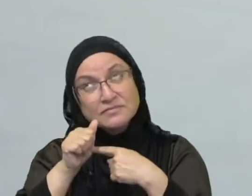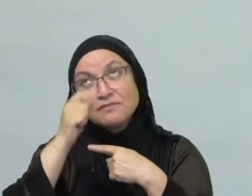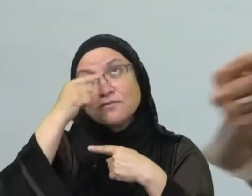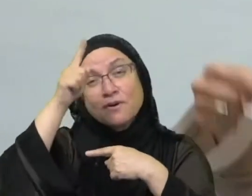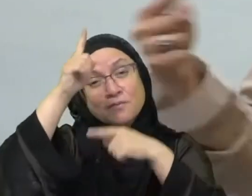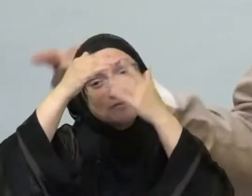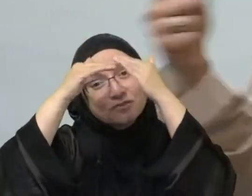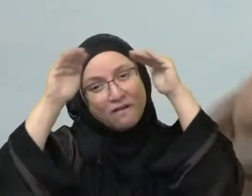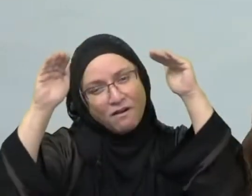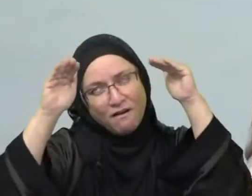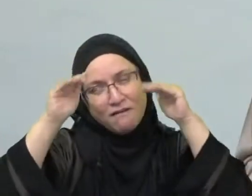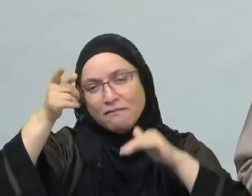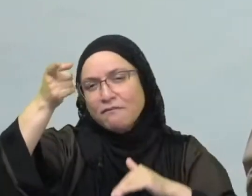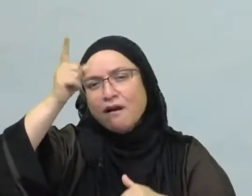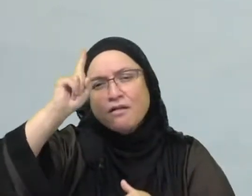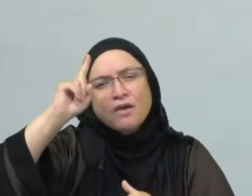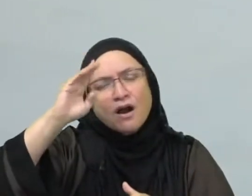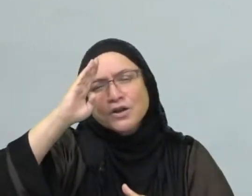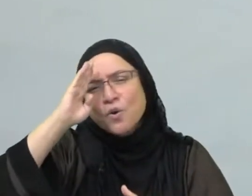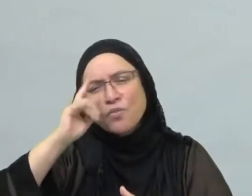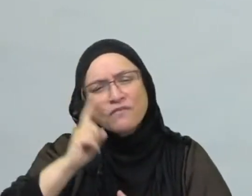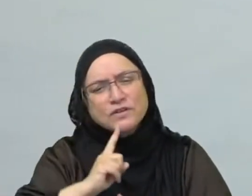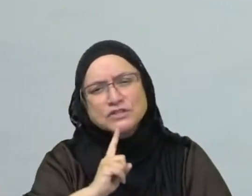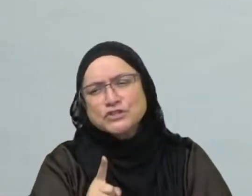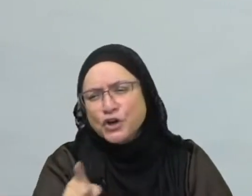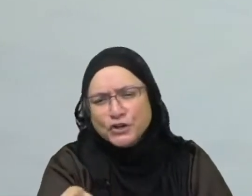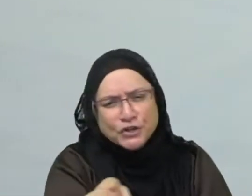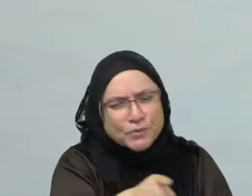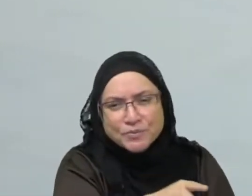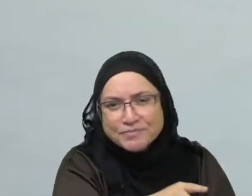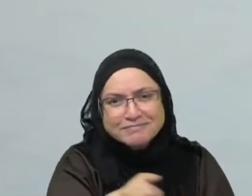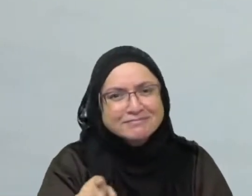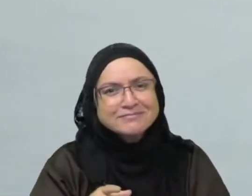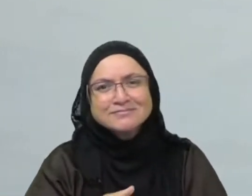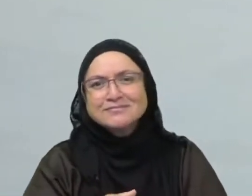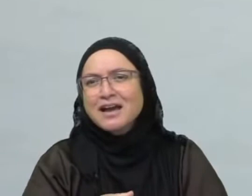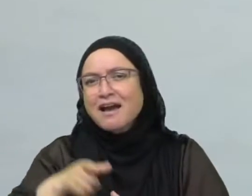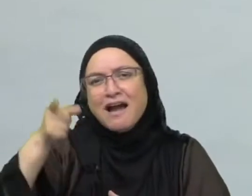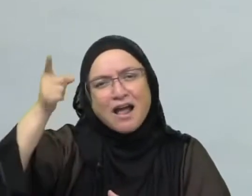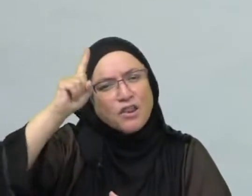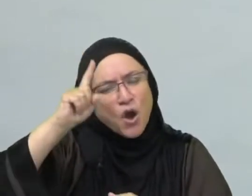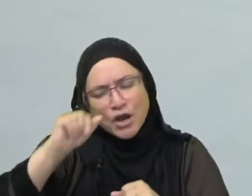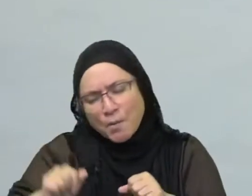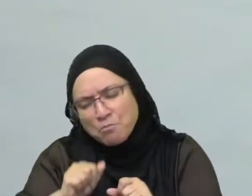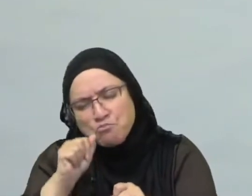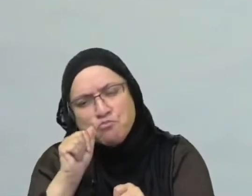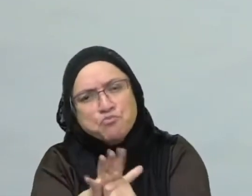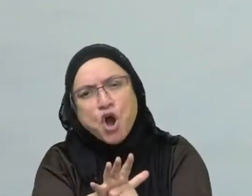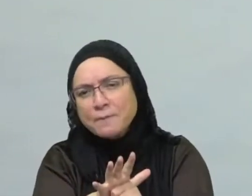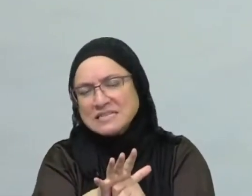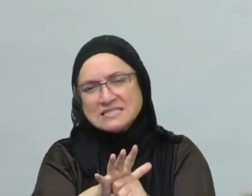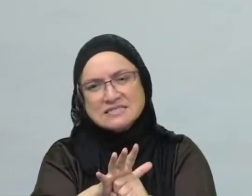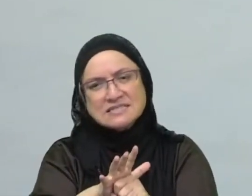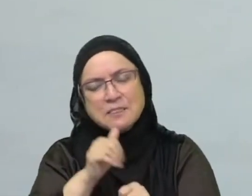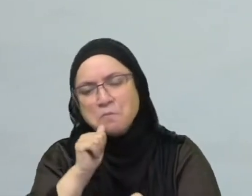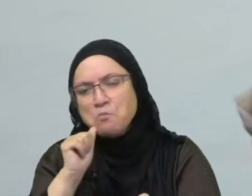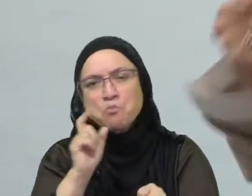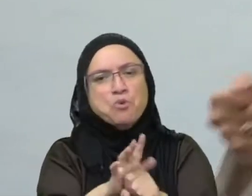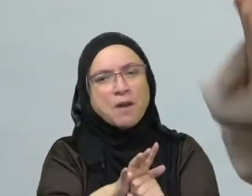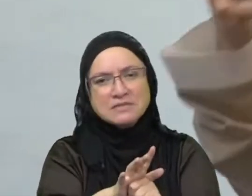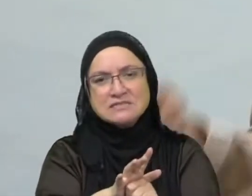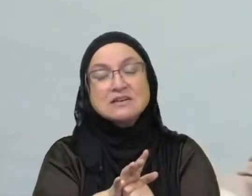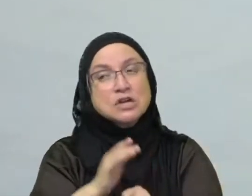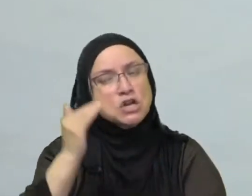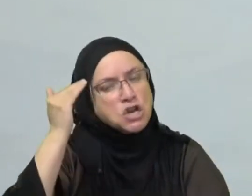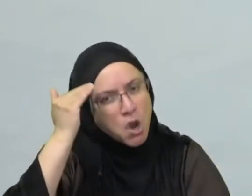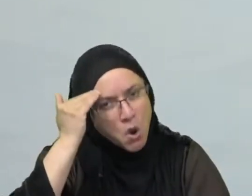guaranteed to you, to be certain that it is there and to strive towards it and to seek its reward and to seek its bounty. And if you attach yourself